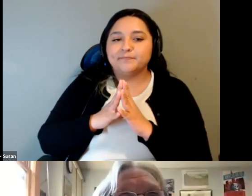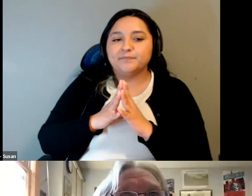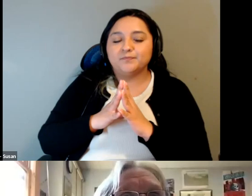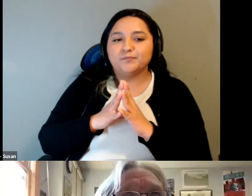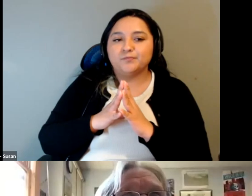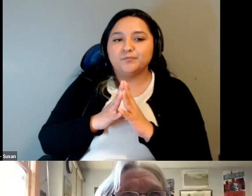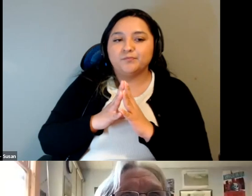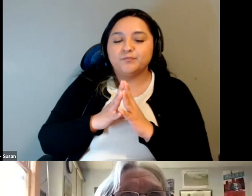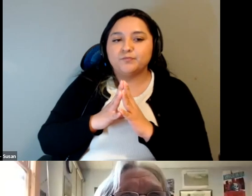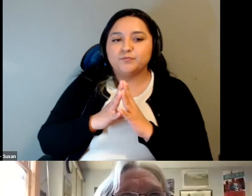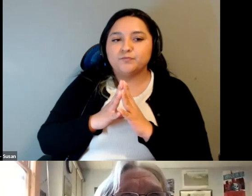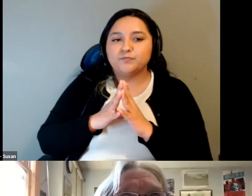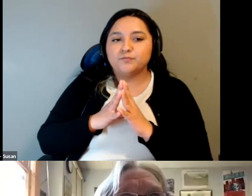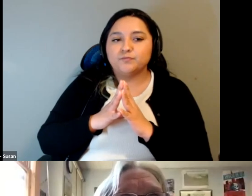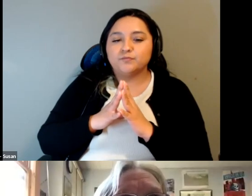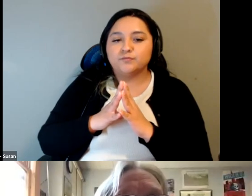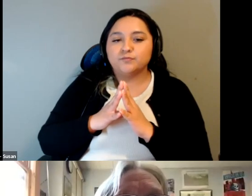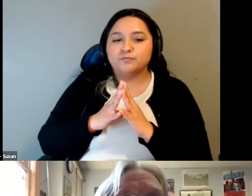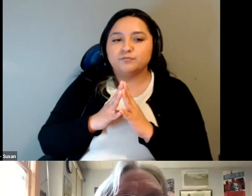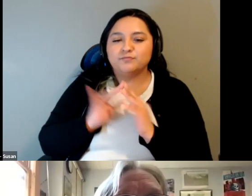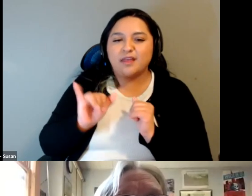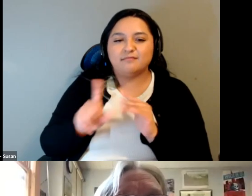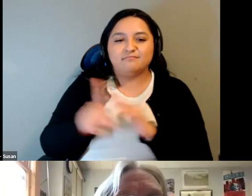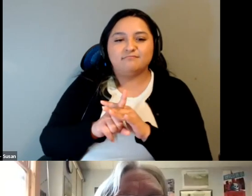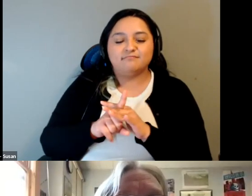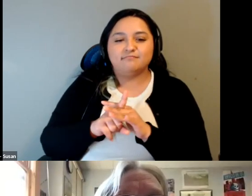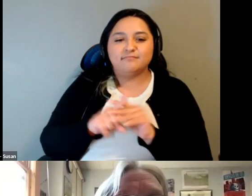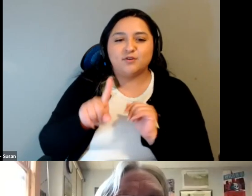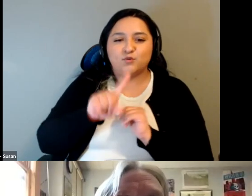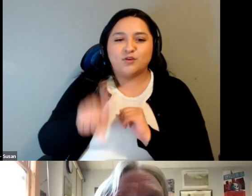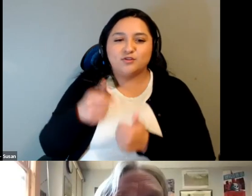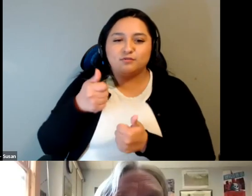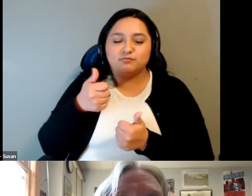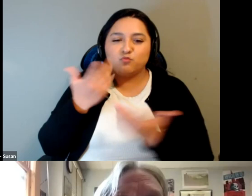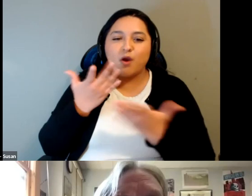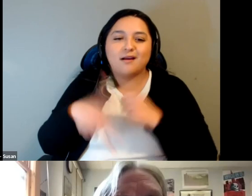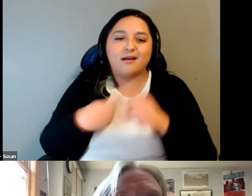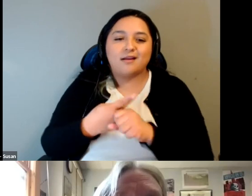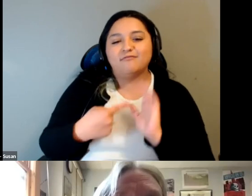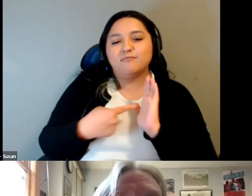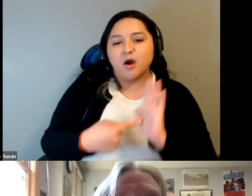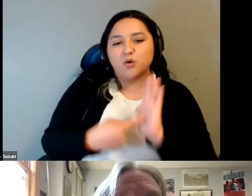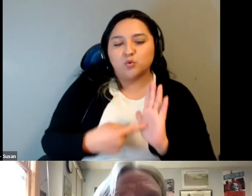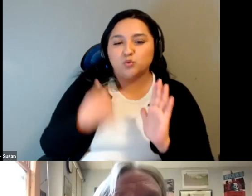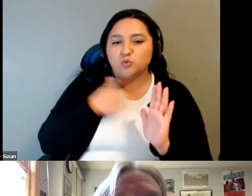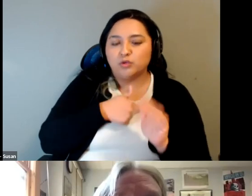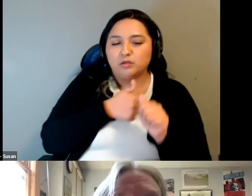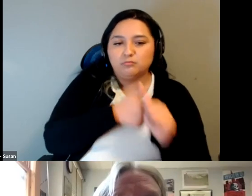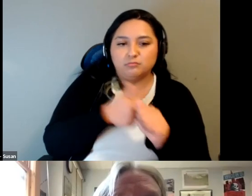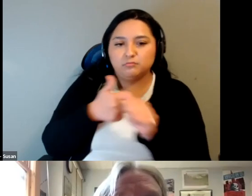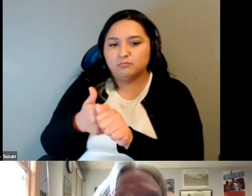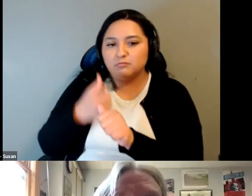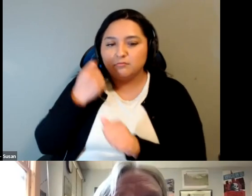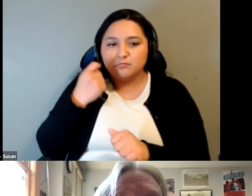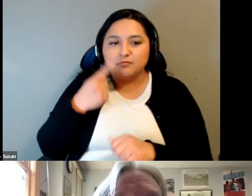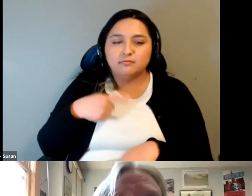with scattered site versus congregate models? Because in my experience, building a building,